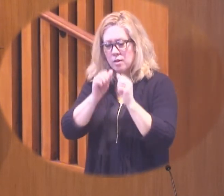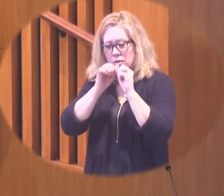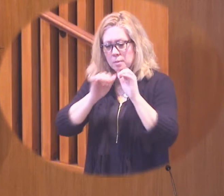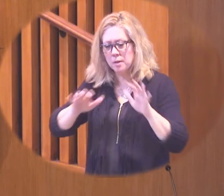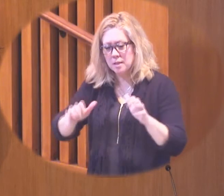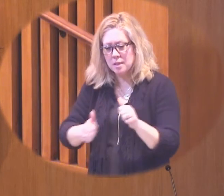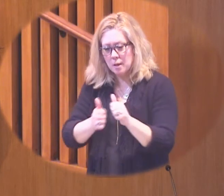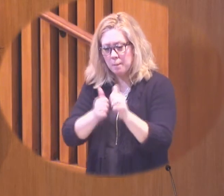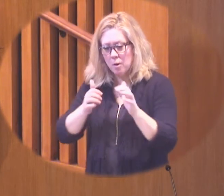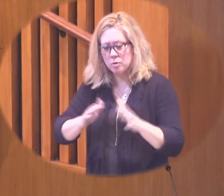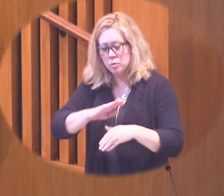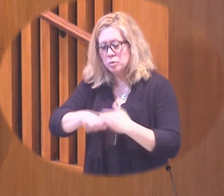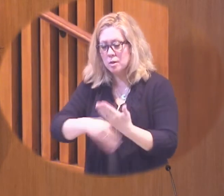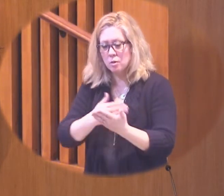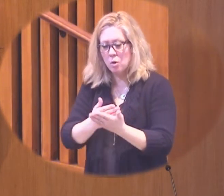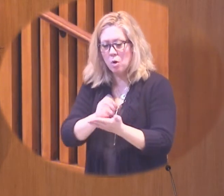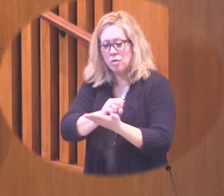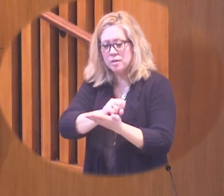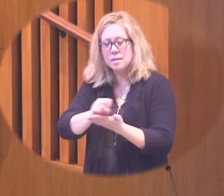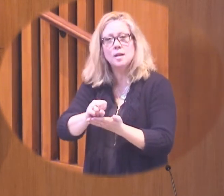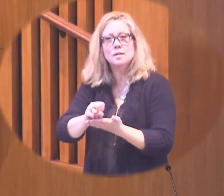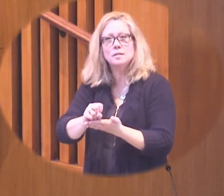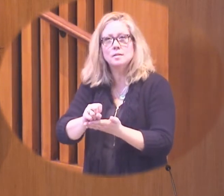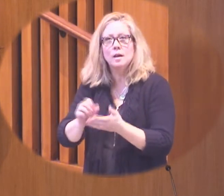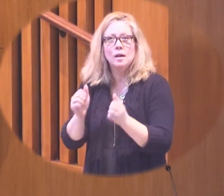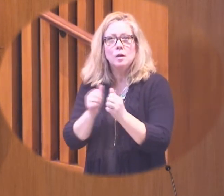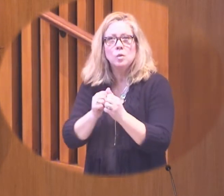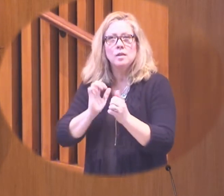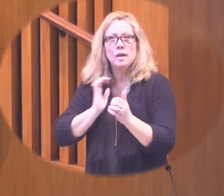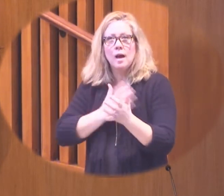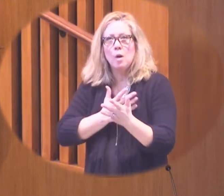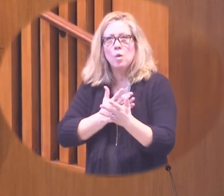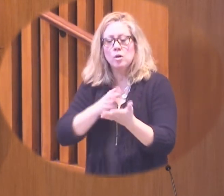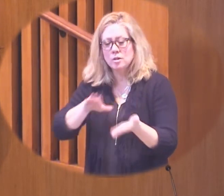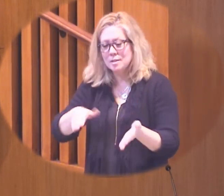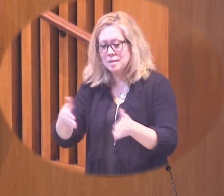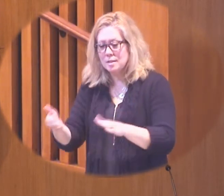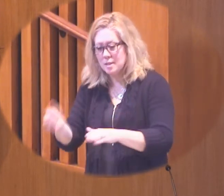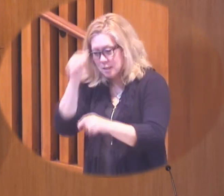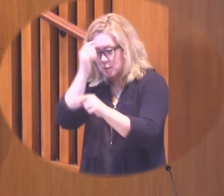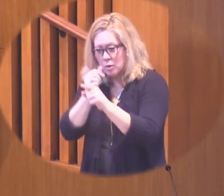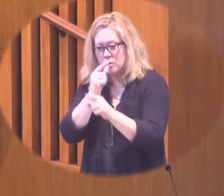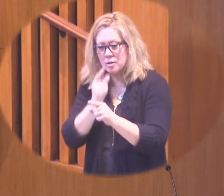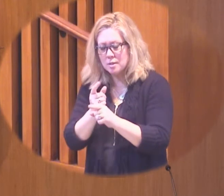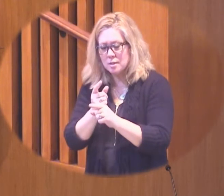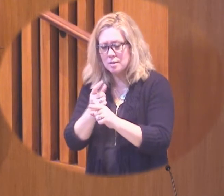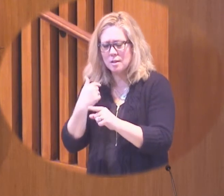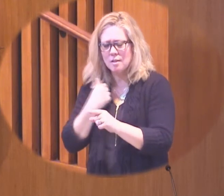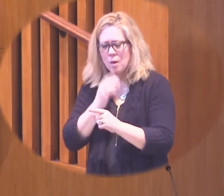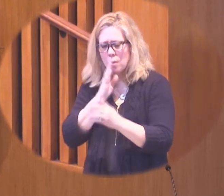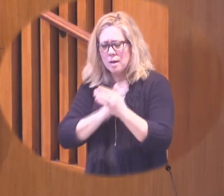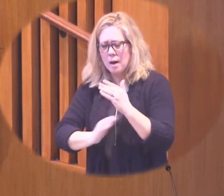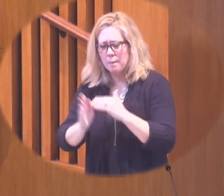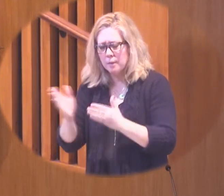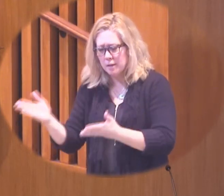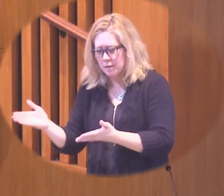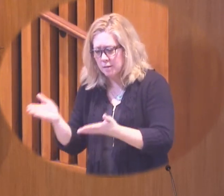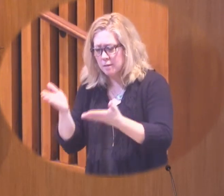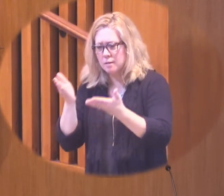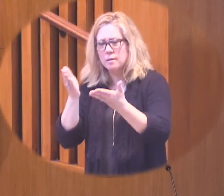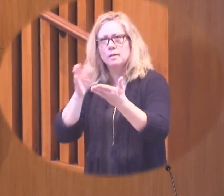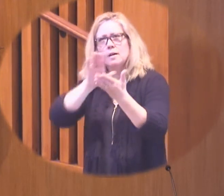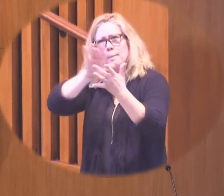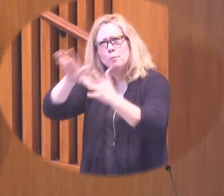and all the saints, and with our deceased brothers and sisters, whom we humbly commend to